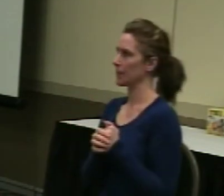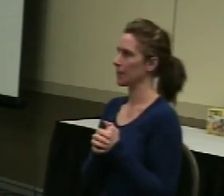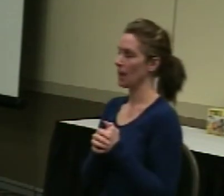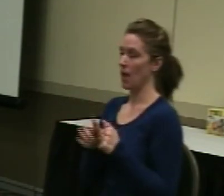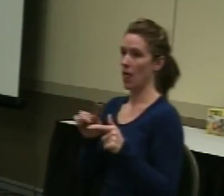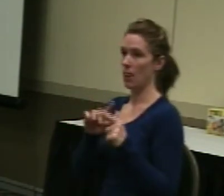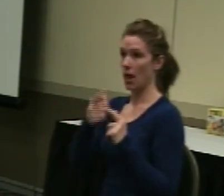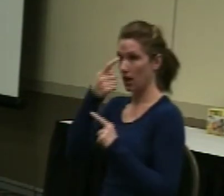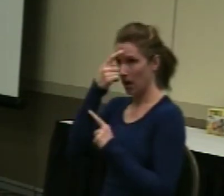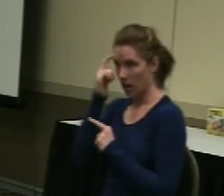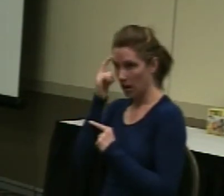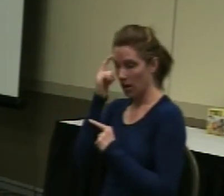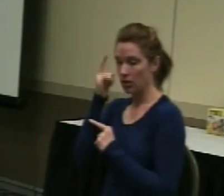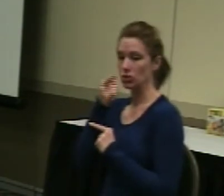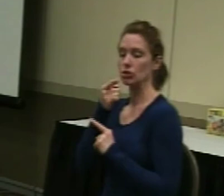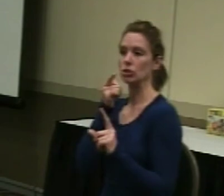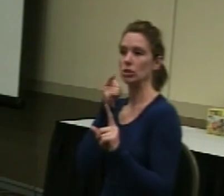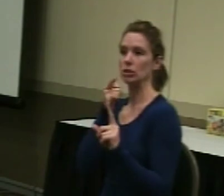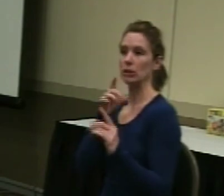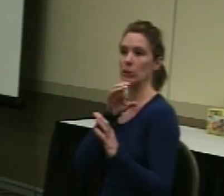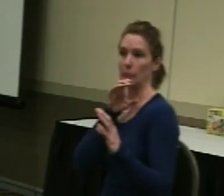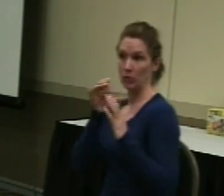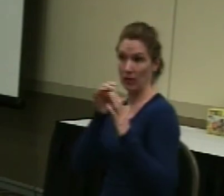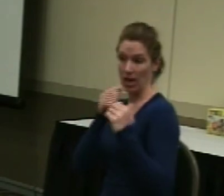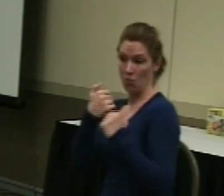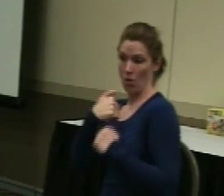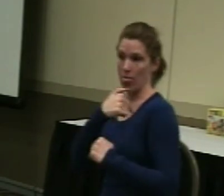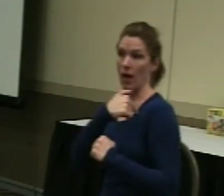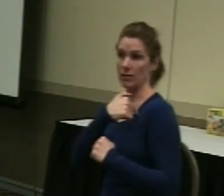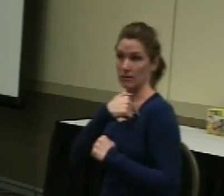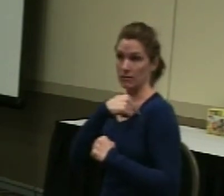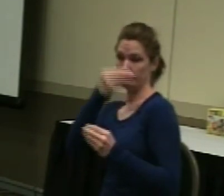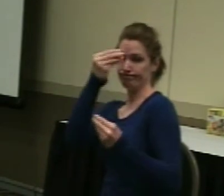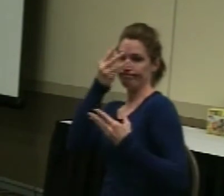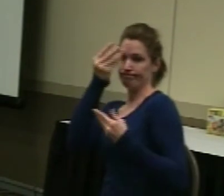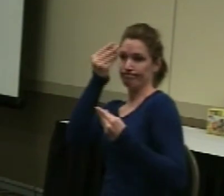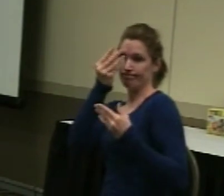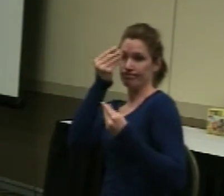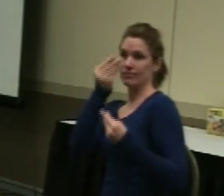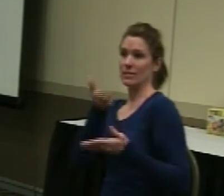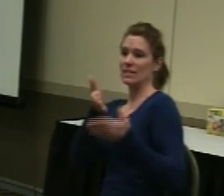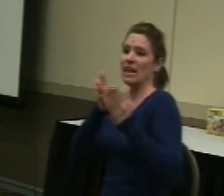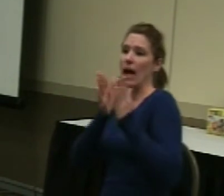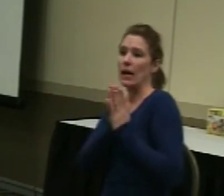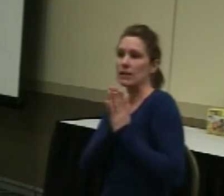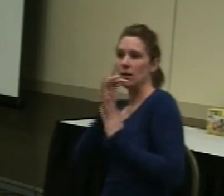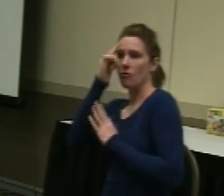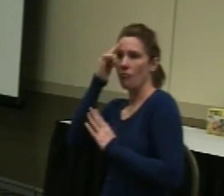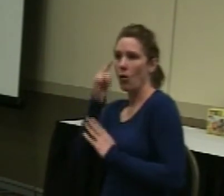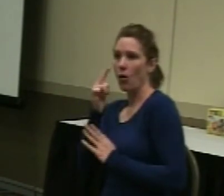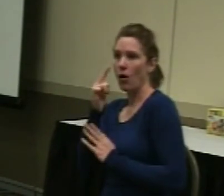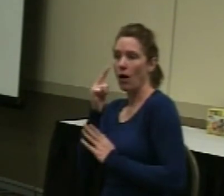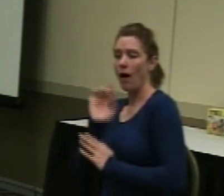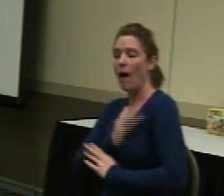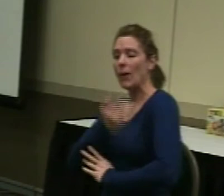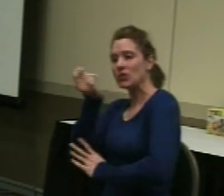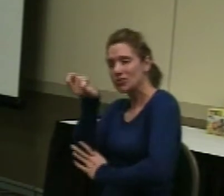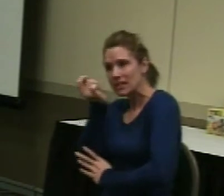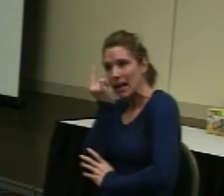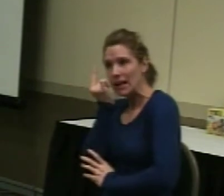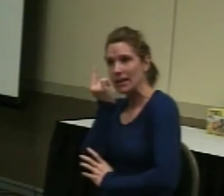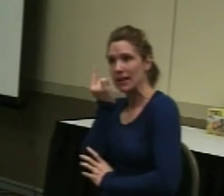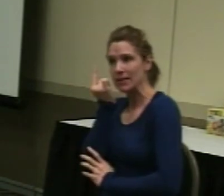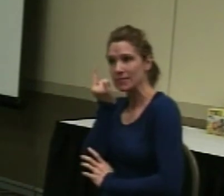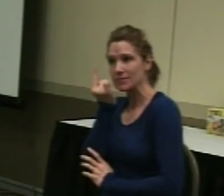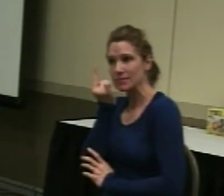that she is communicating to us. And she's asking us for our understanding by the